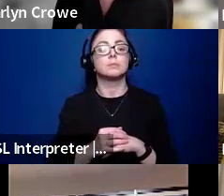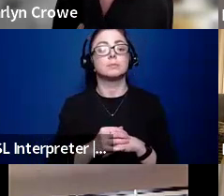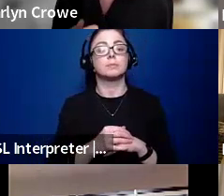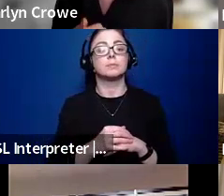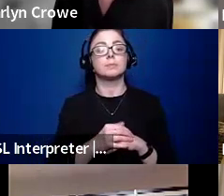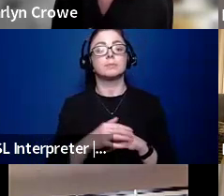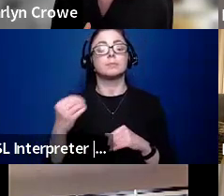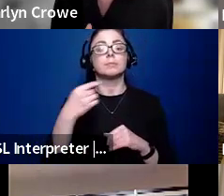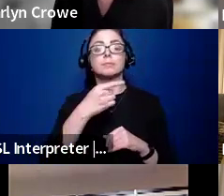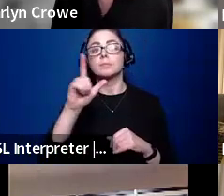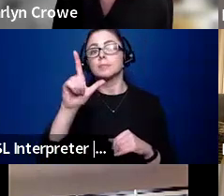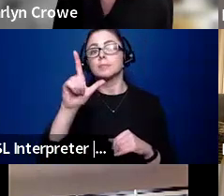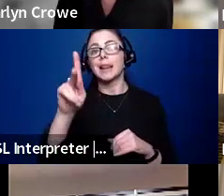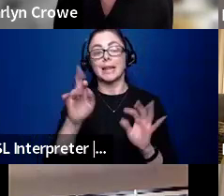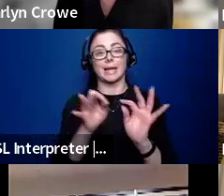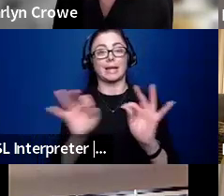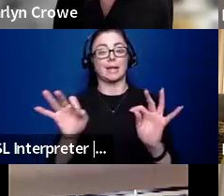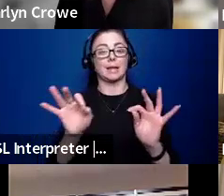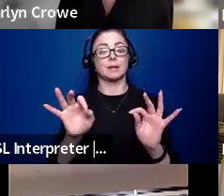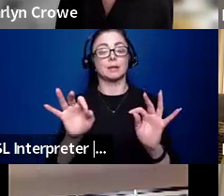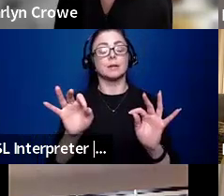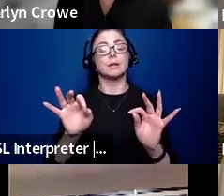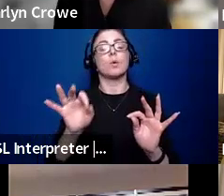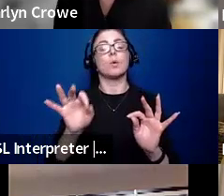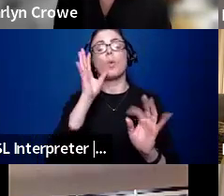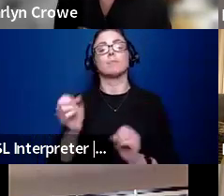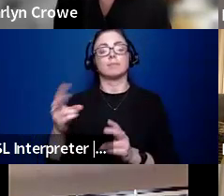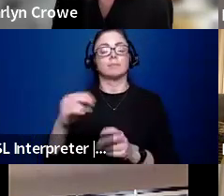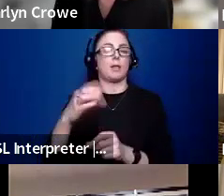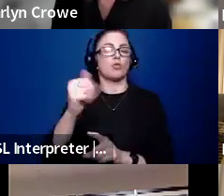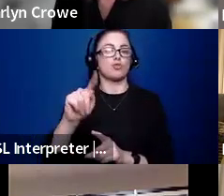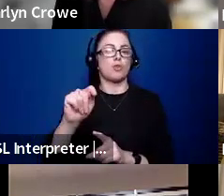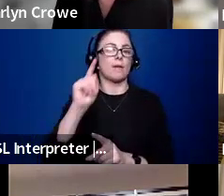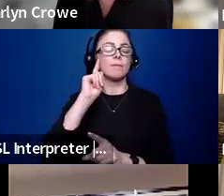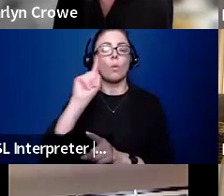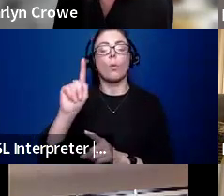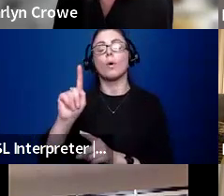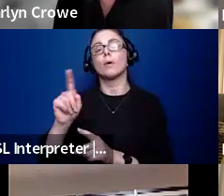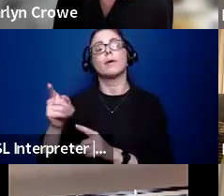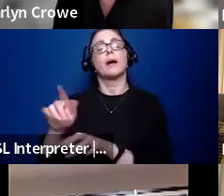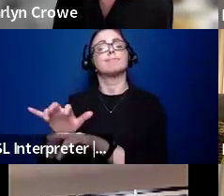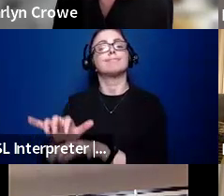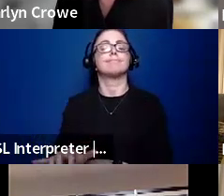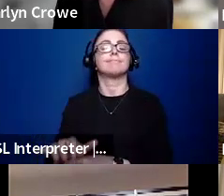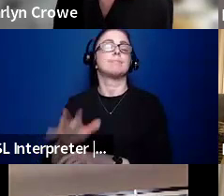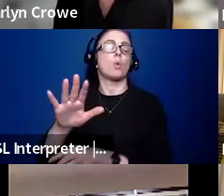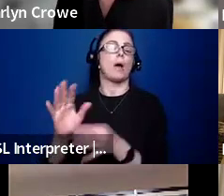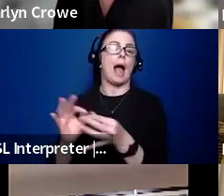to written comments in the chat, so you can also be filling that out during the talk tonight